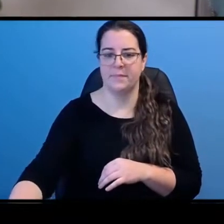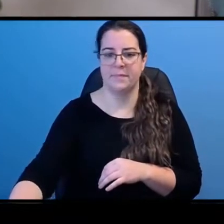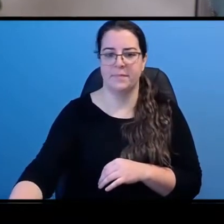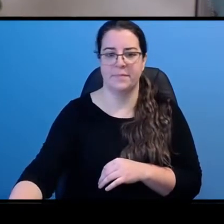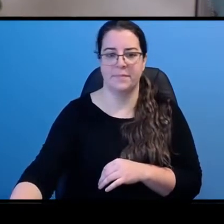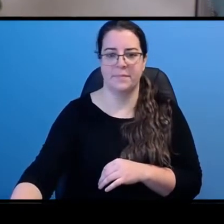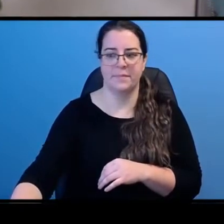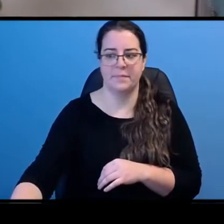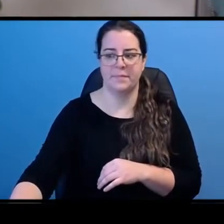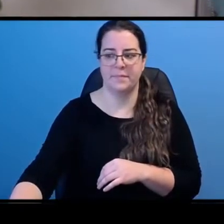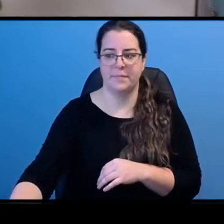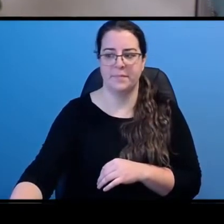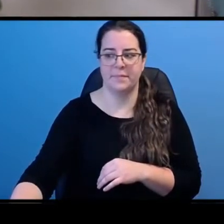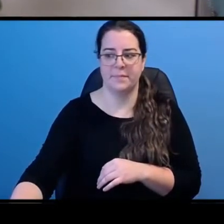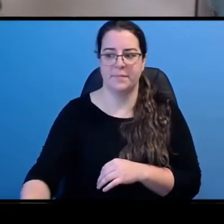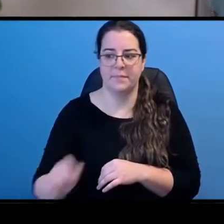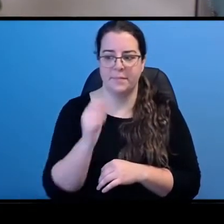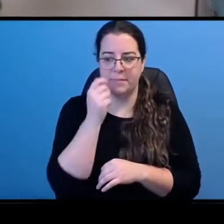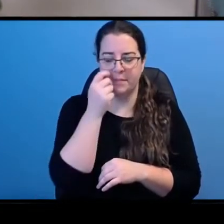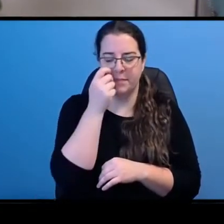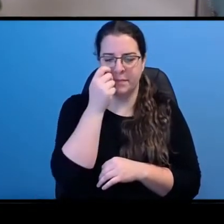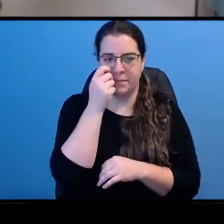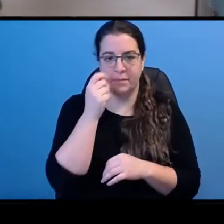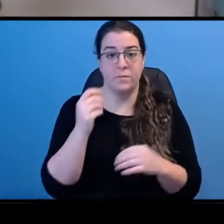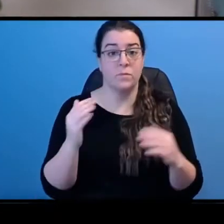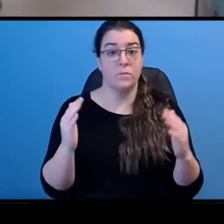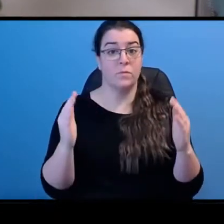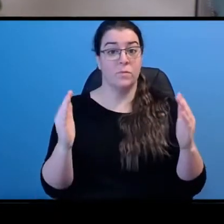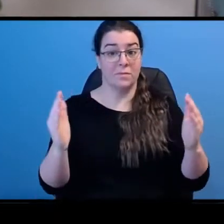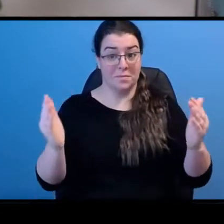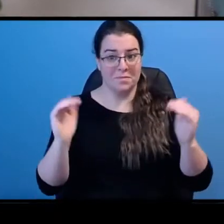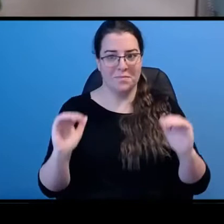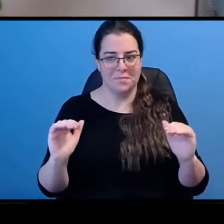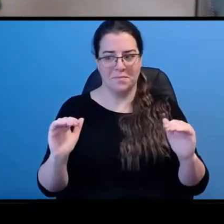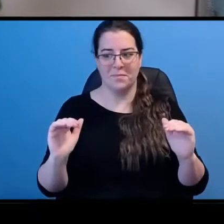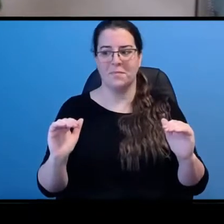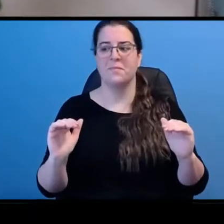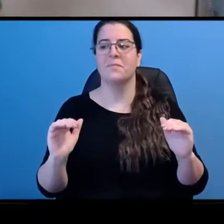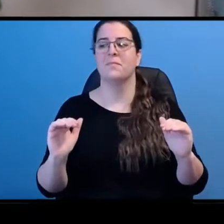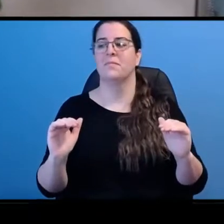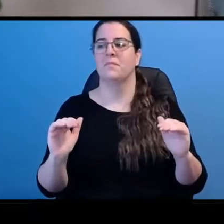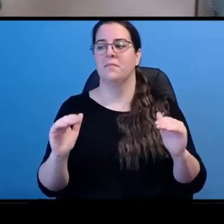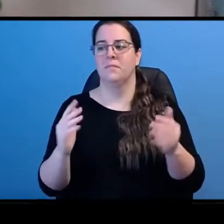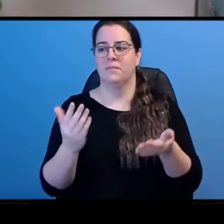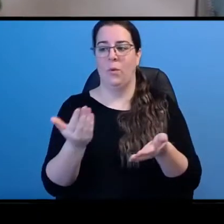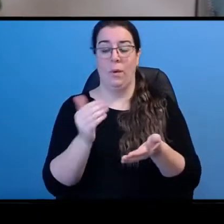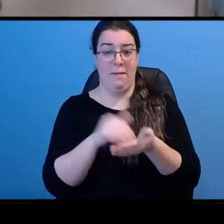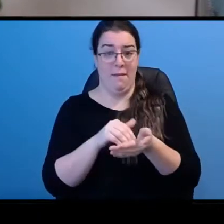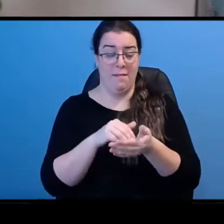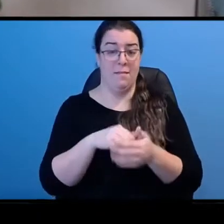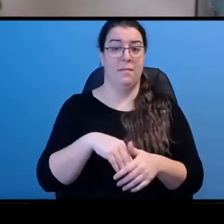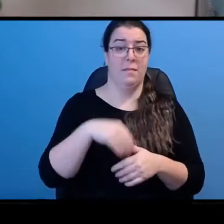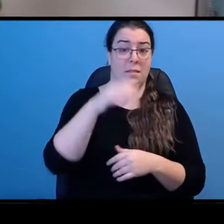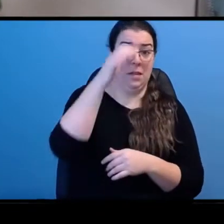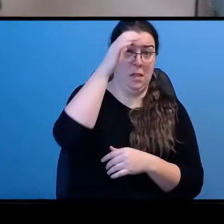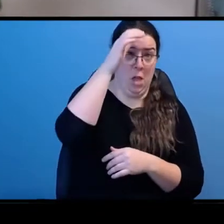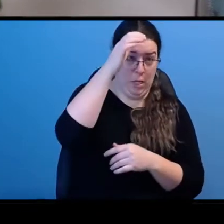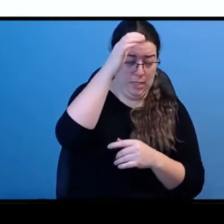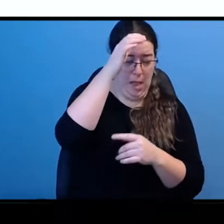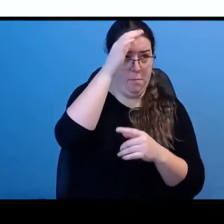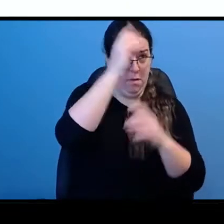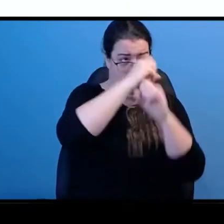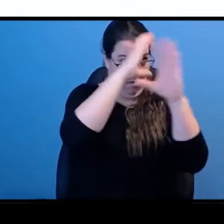So the next one that we have here is concept to realization. It's April 8th to